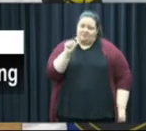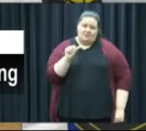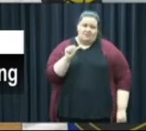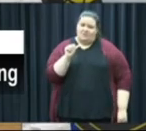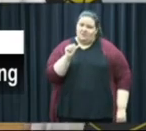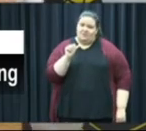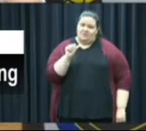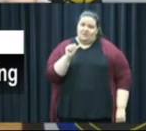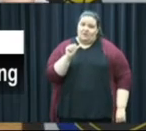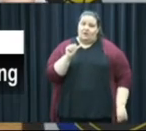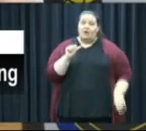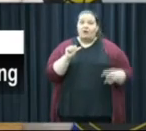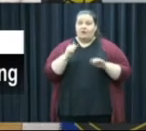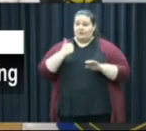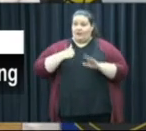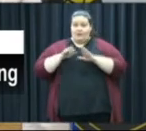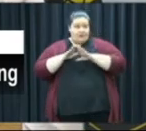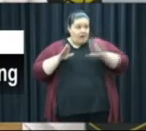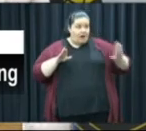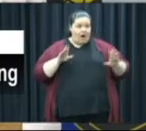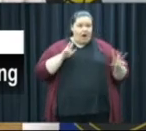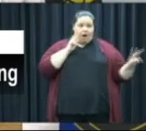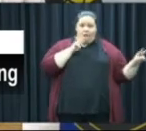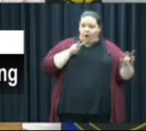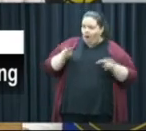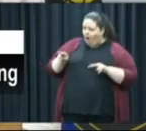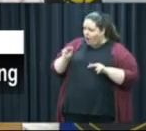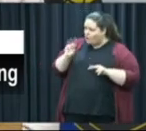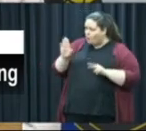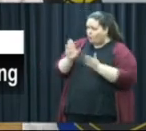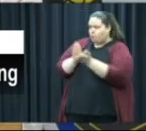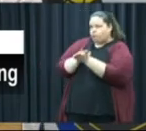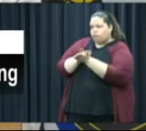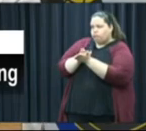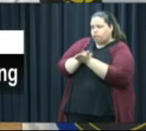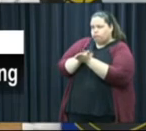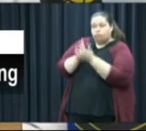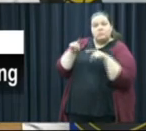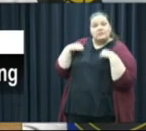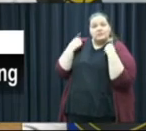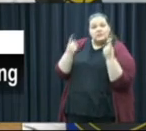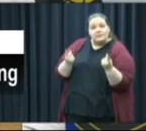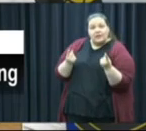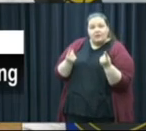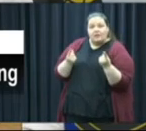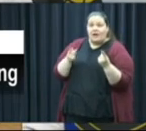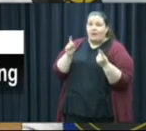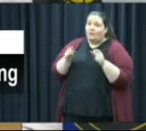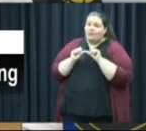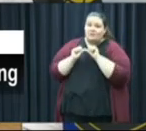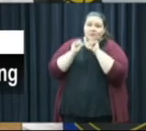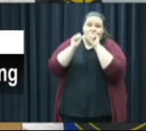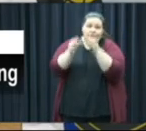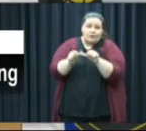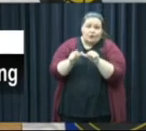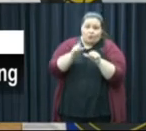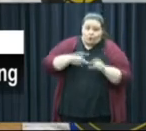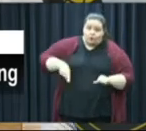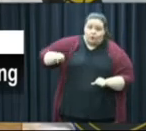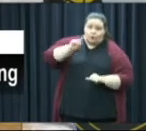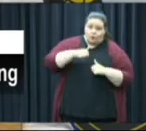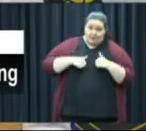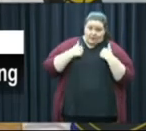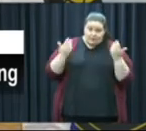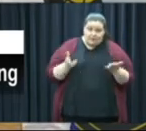We have been praised across the country for what we've done so far, and again, we really need the continued support and cooperation of the public